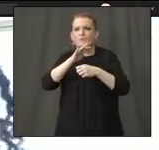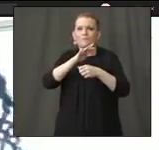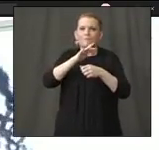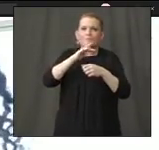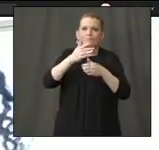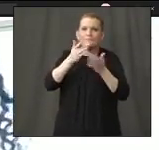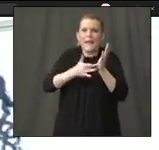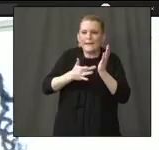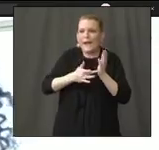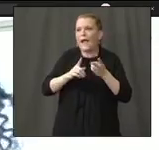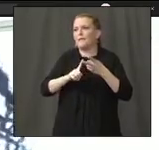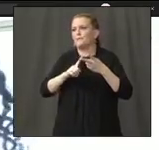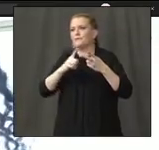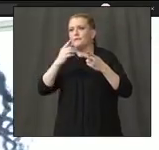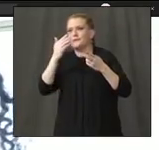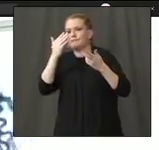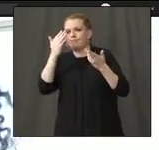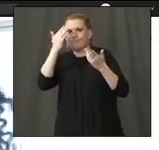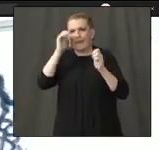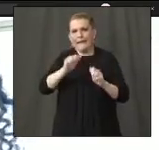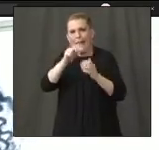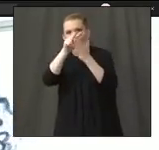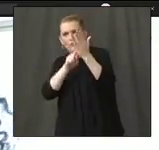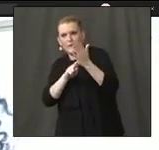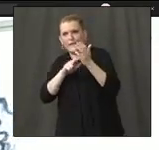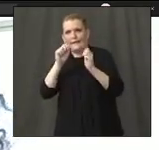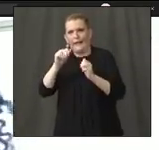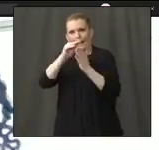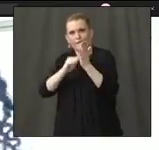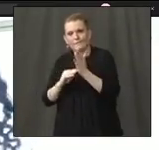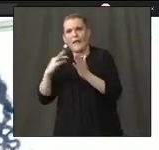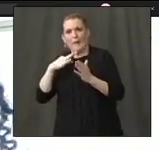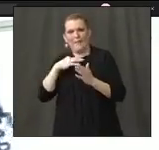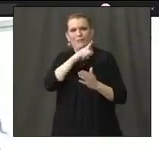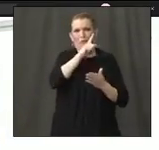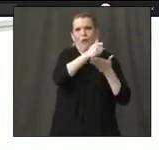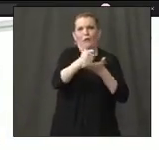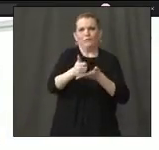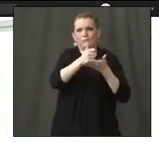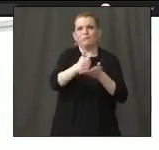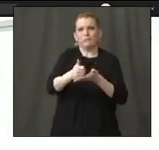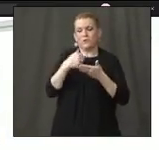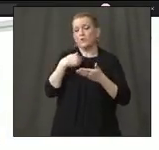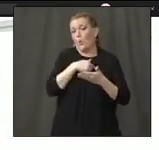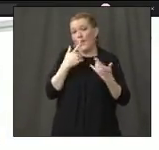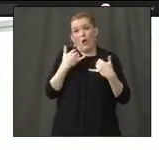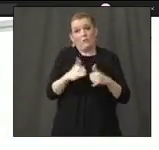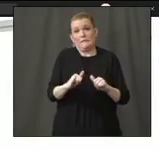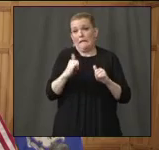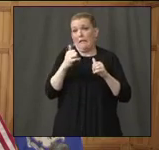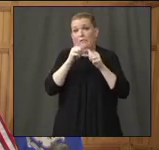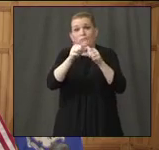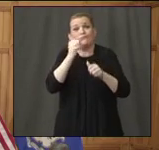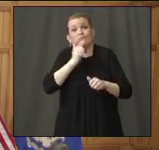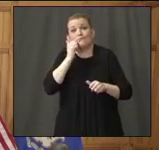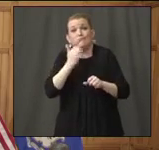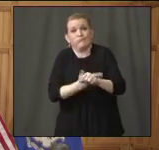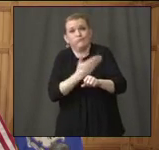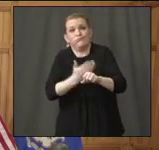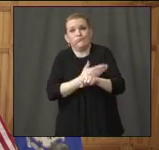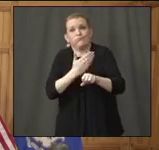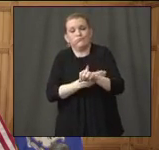more? Absolutely, and we are continuing to refine our outreach. Glenn, some of